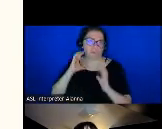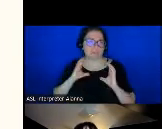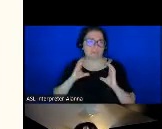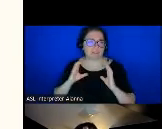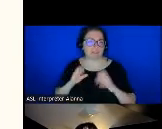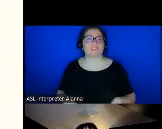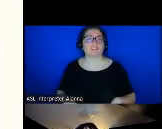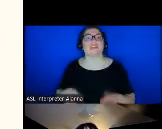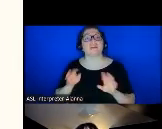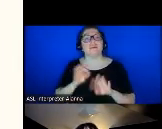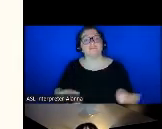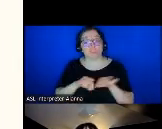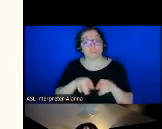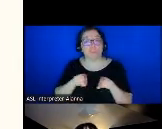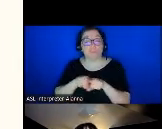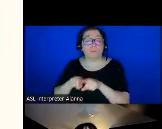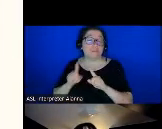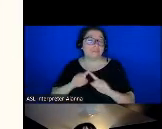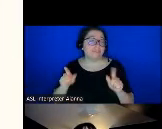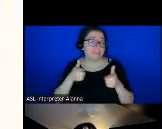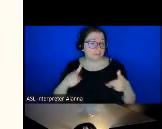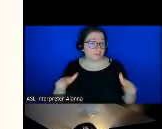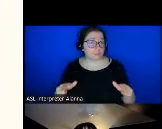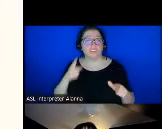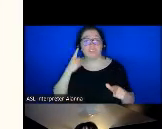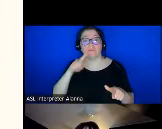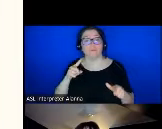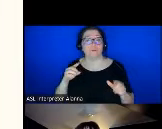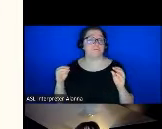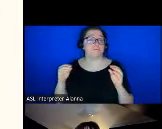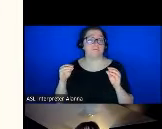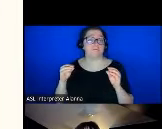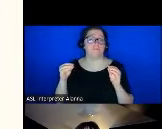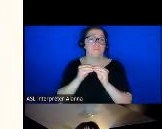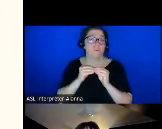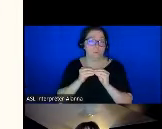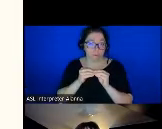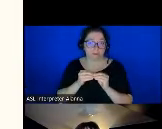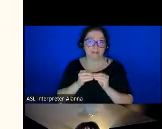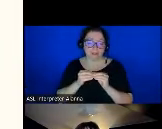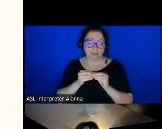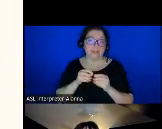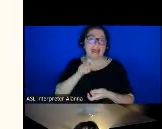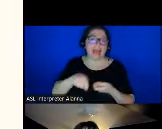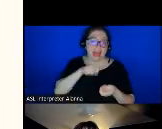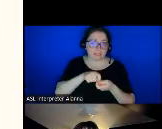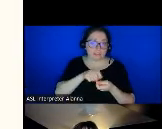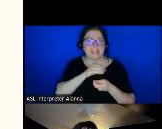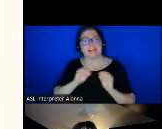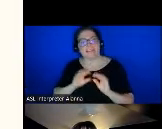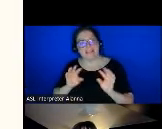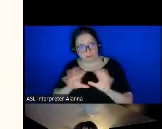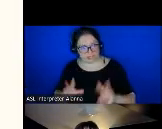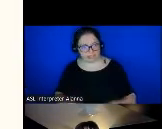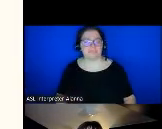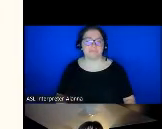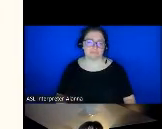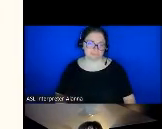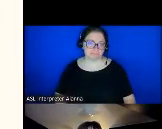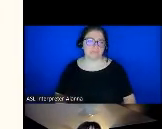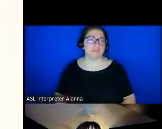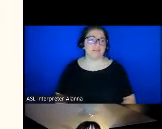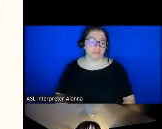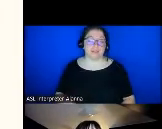this was probably even more important to us in 2021 when we were doing an all vote by mail election for the first time so